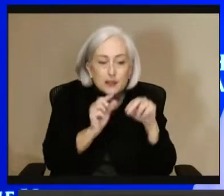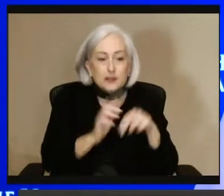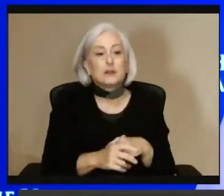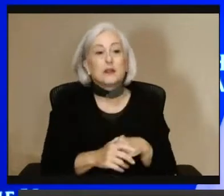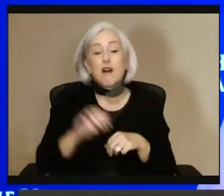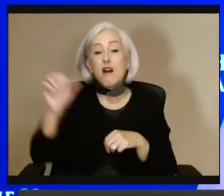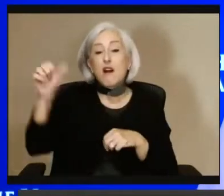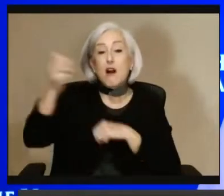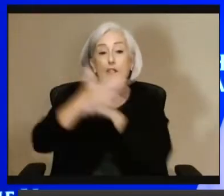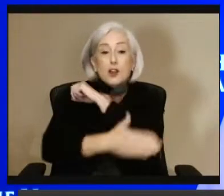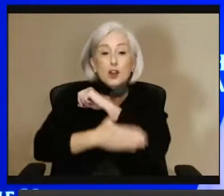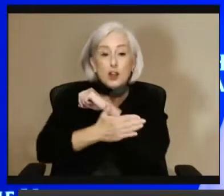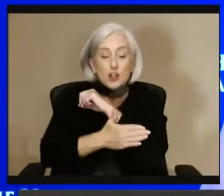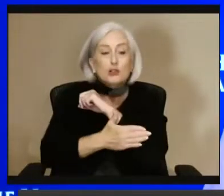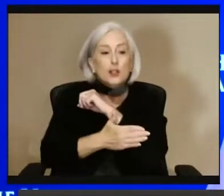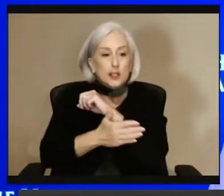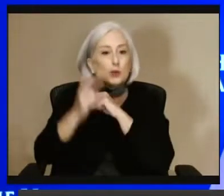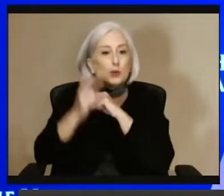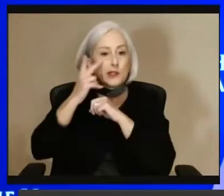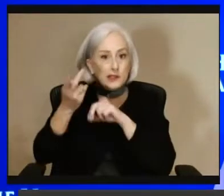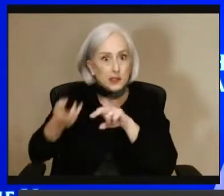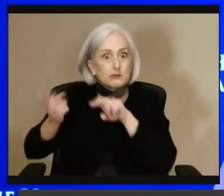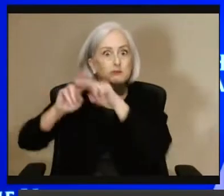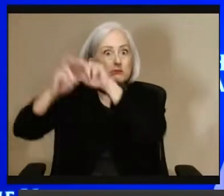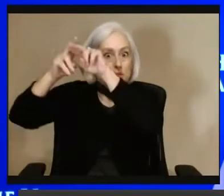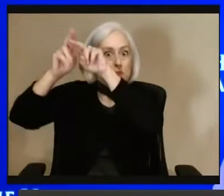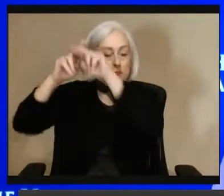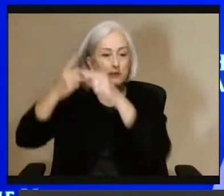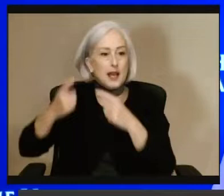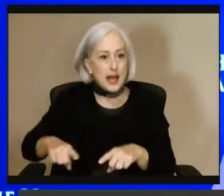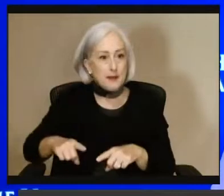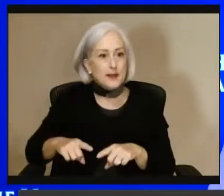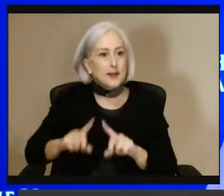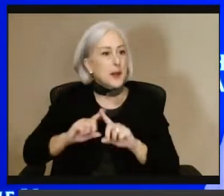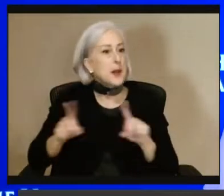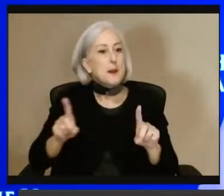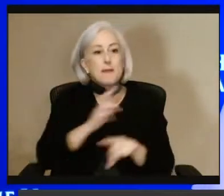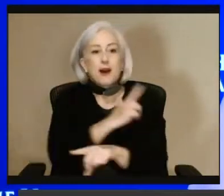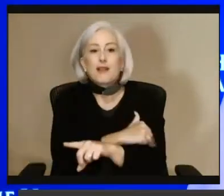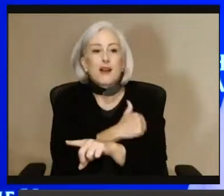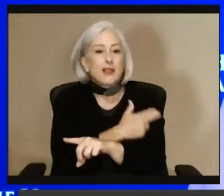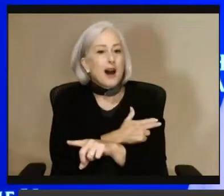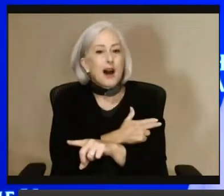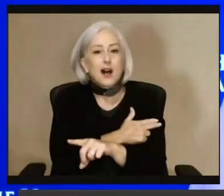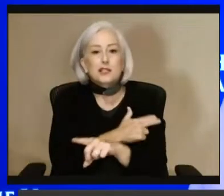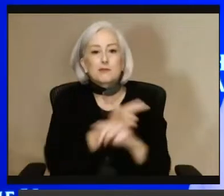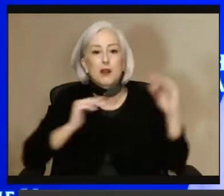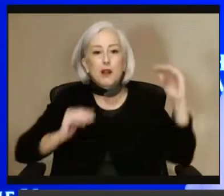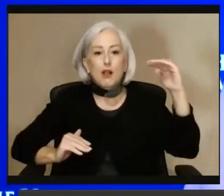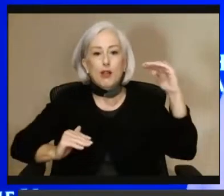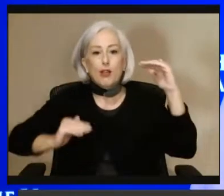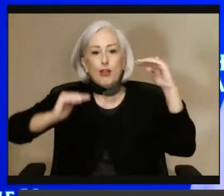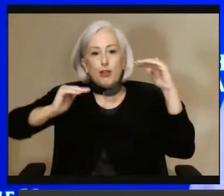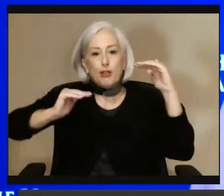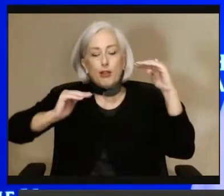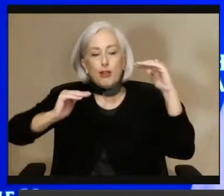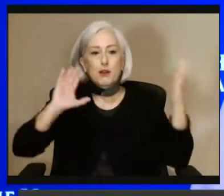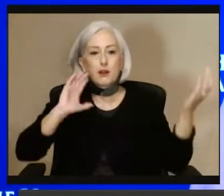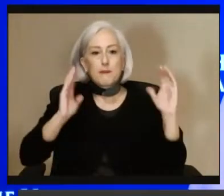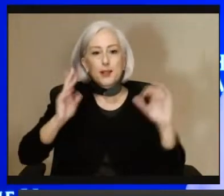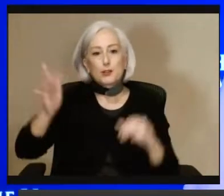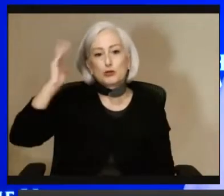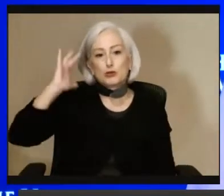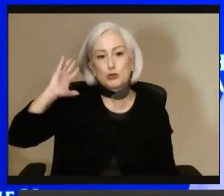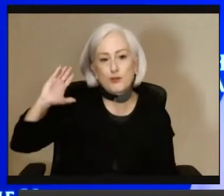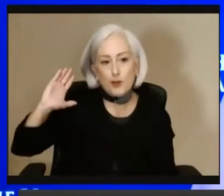surges. Those hospitalizations from those surges did not reach that Delta Omicron surge number that we